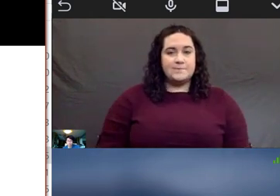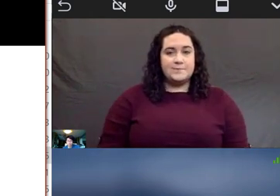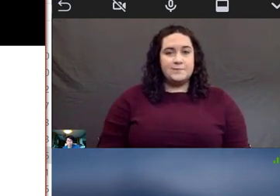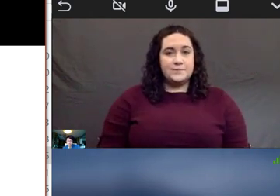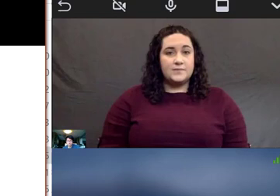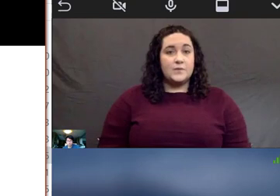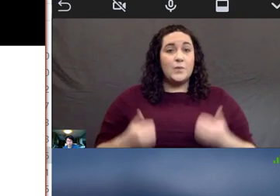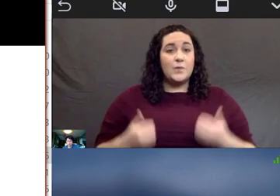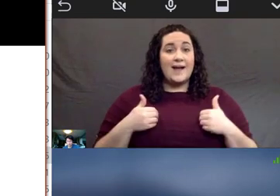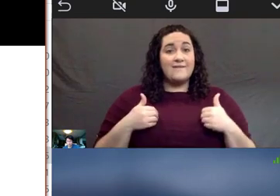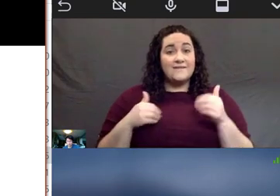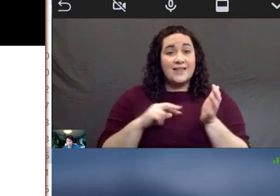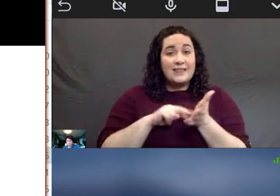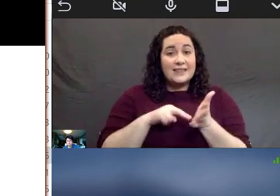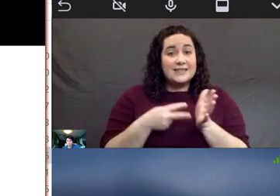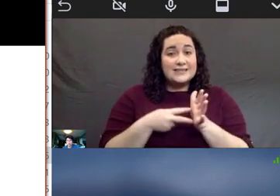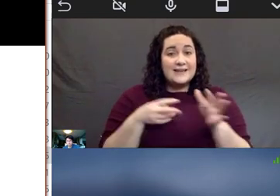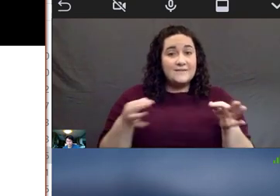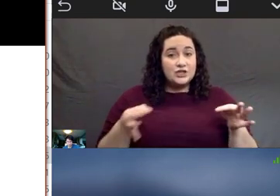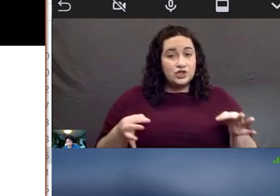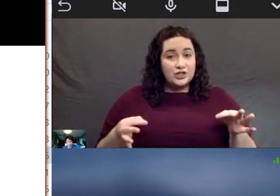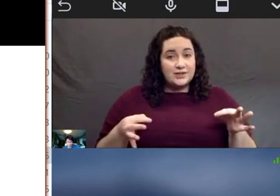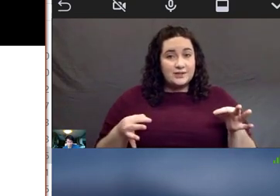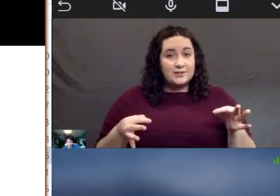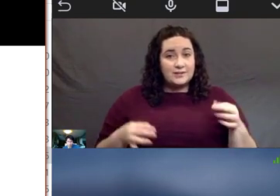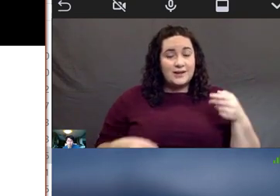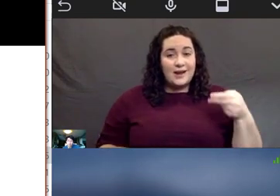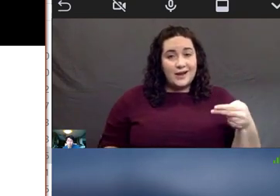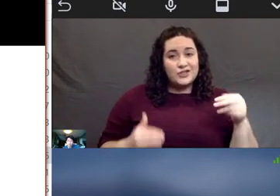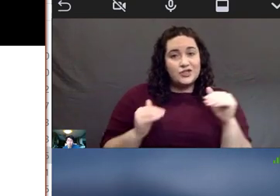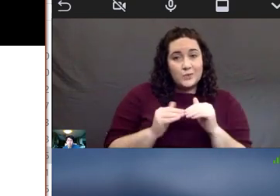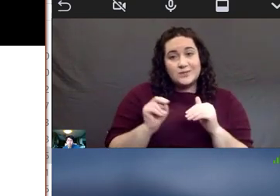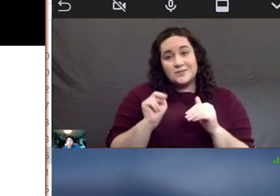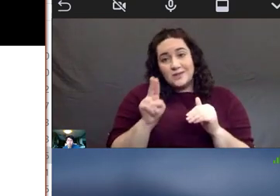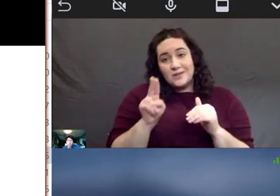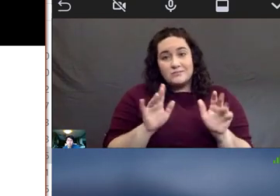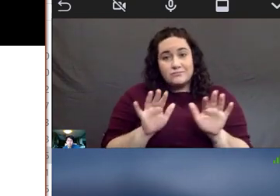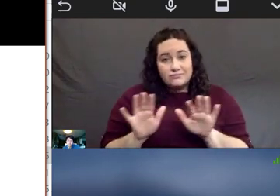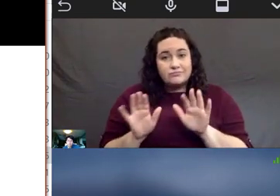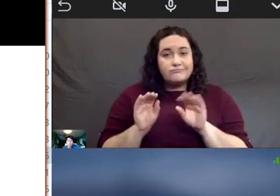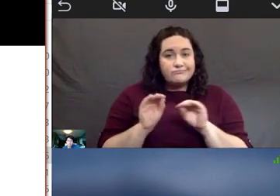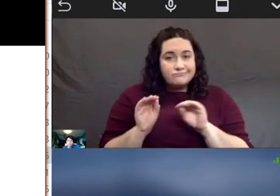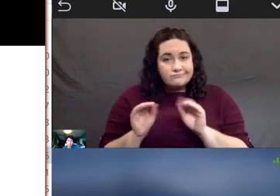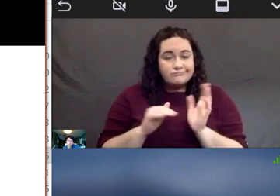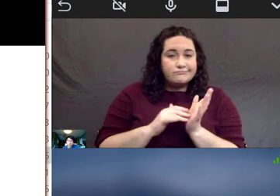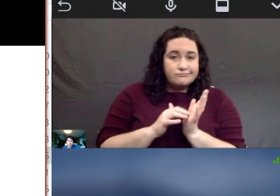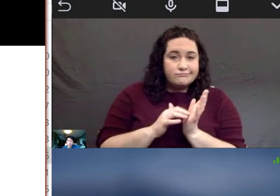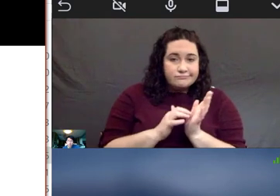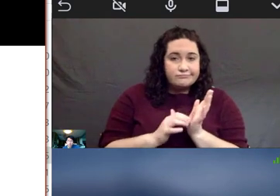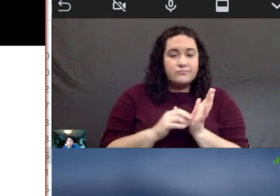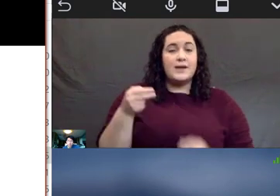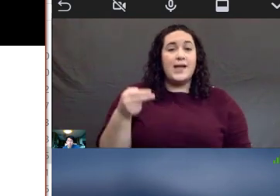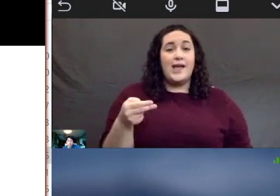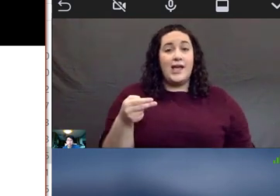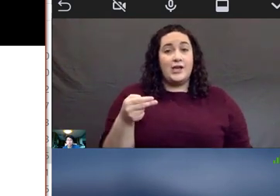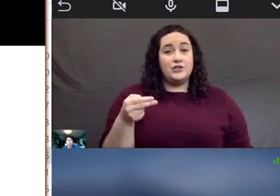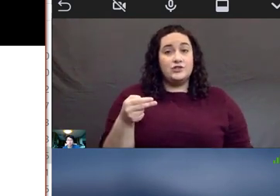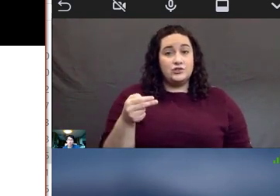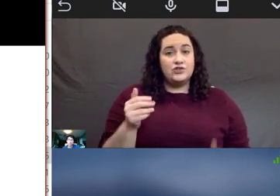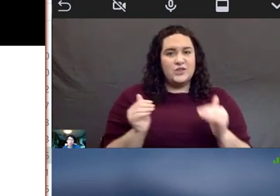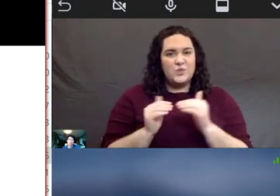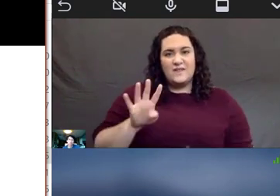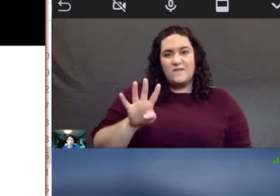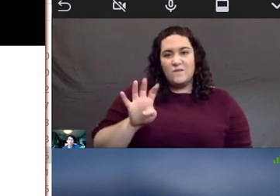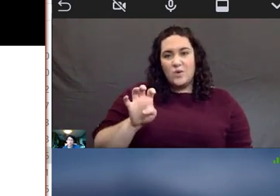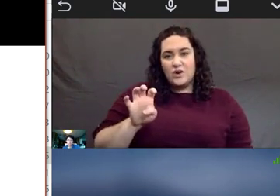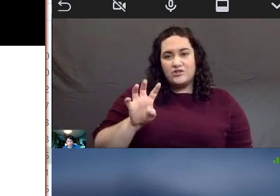number. And we put some numbers into our calculator. And we find that H is equal to 466.8